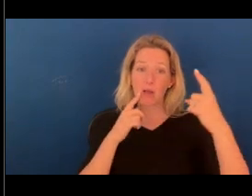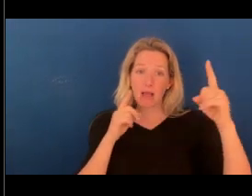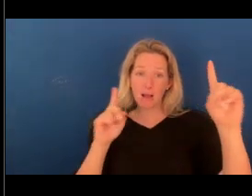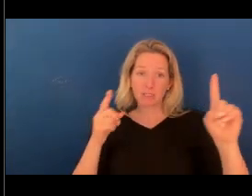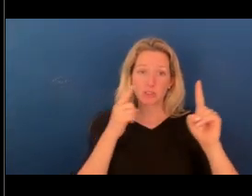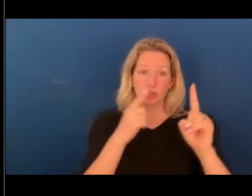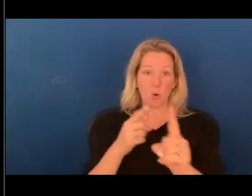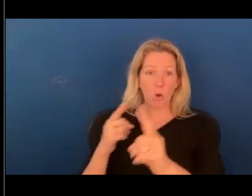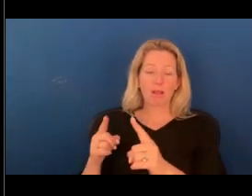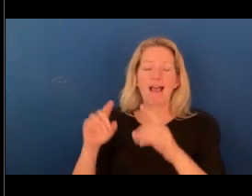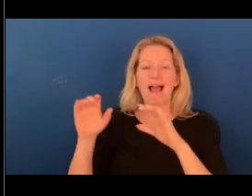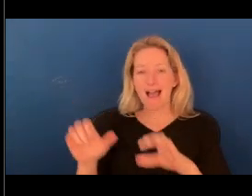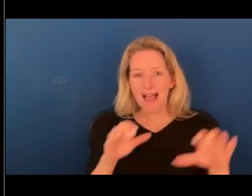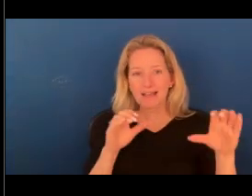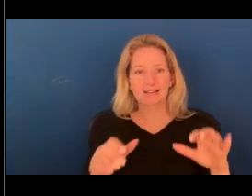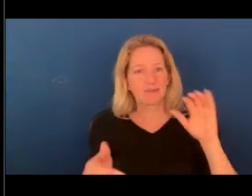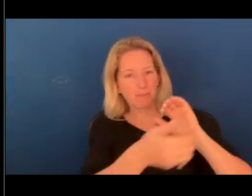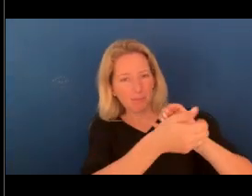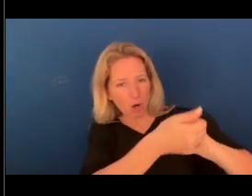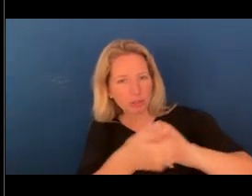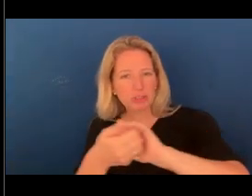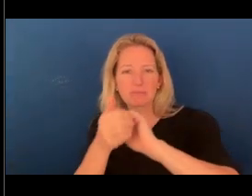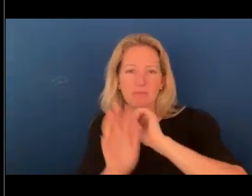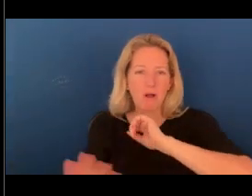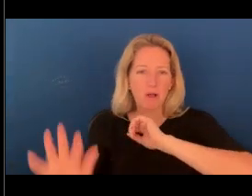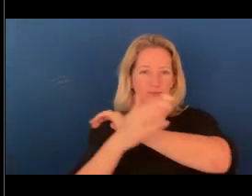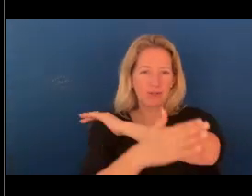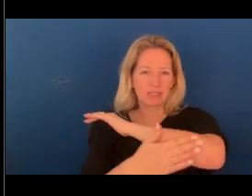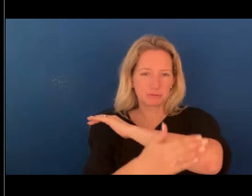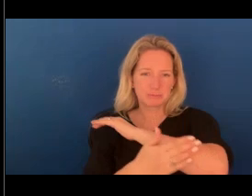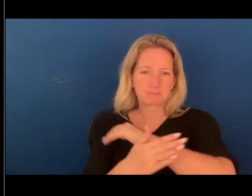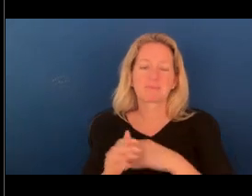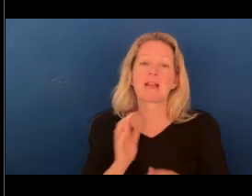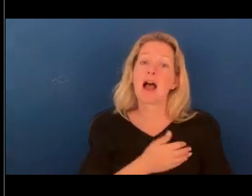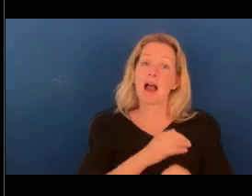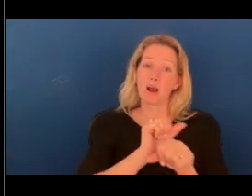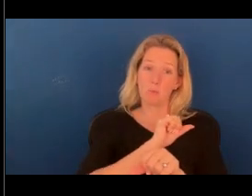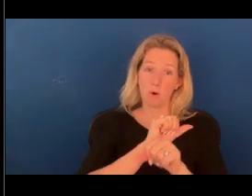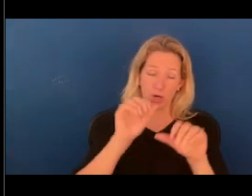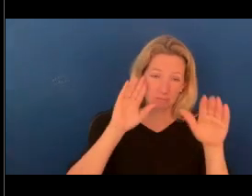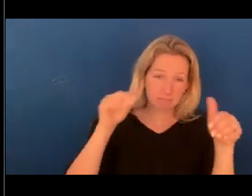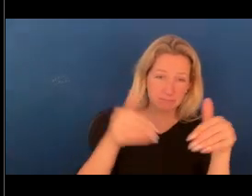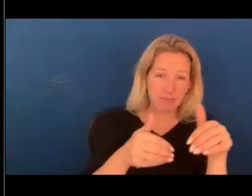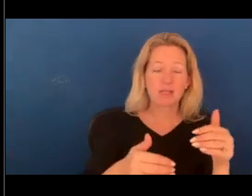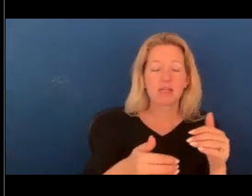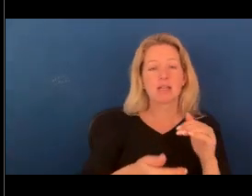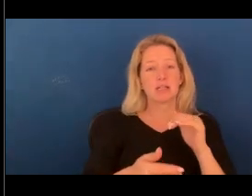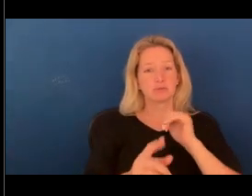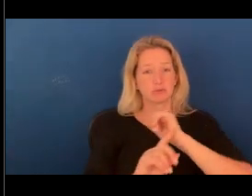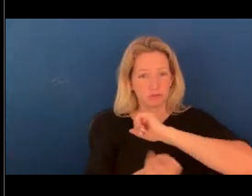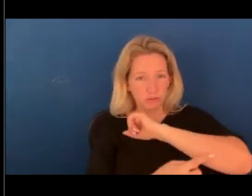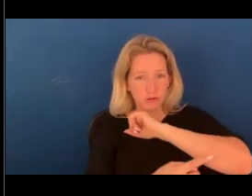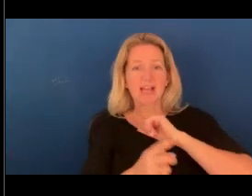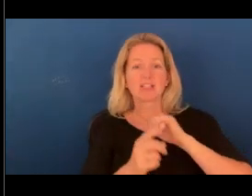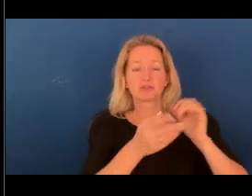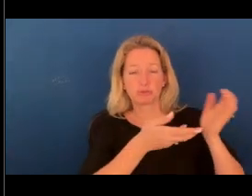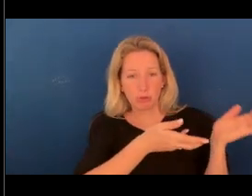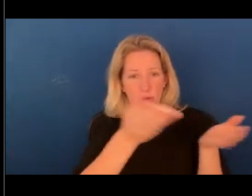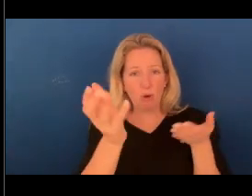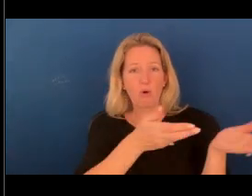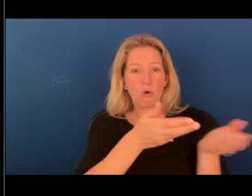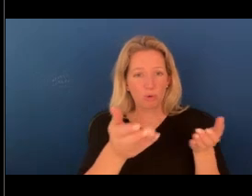active partnerships in locations around the country. Our work directly addresses trash loadings to inland waterways, not just marine systems, and